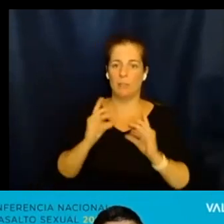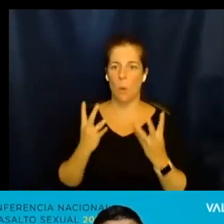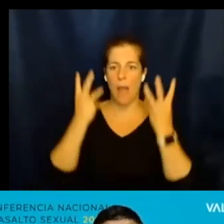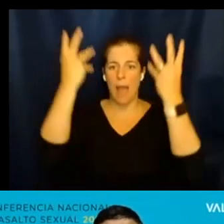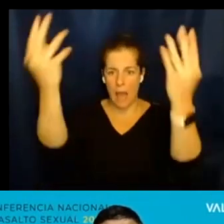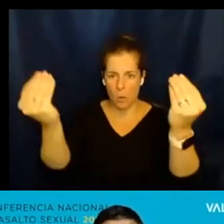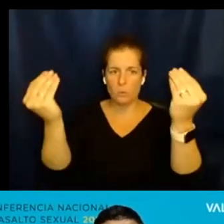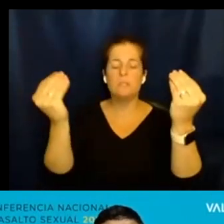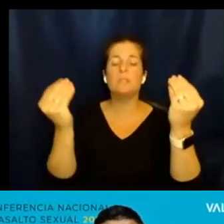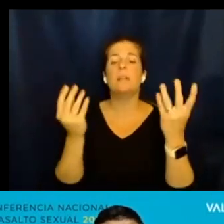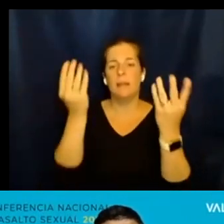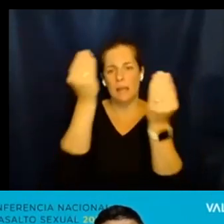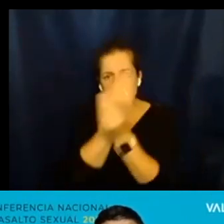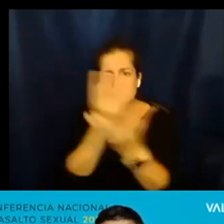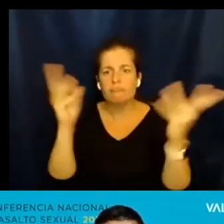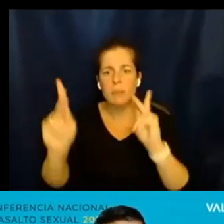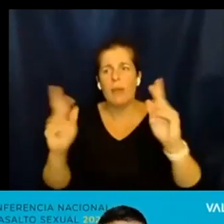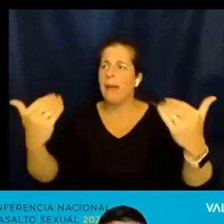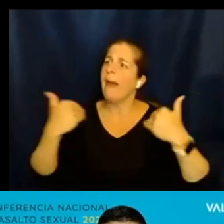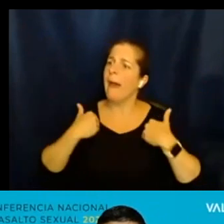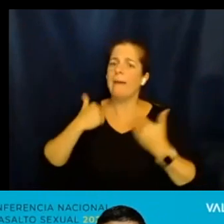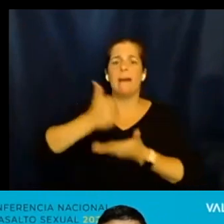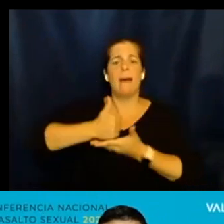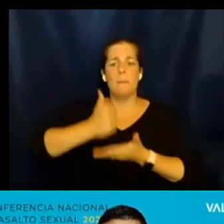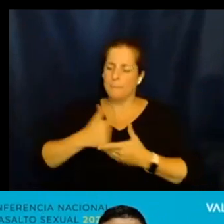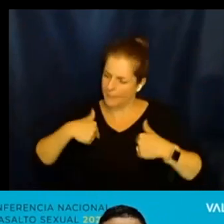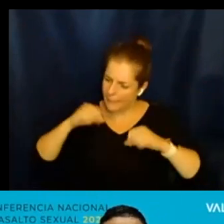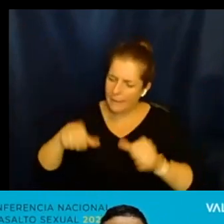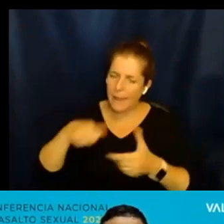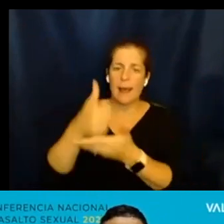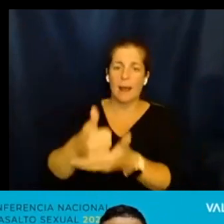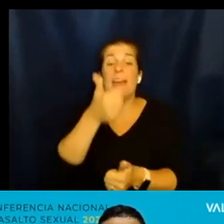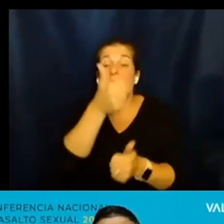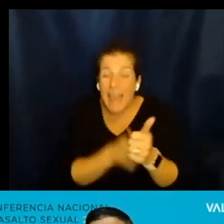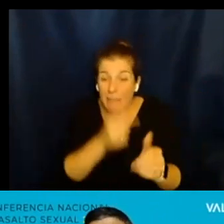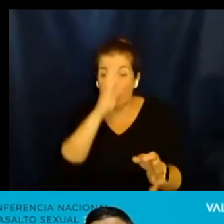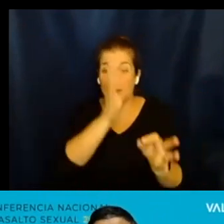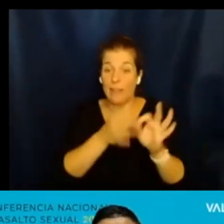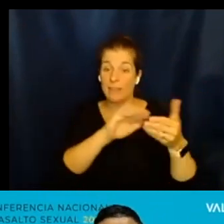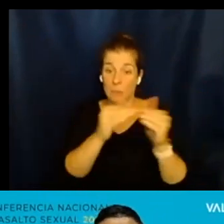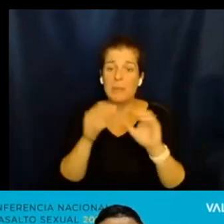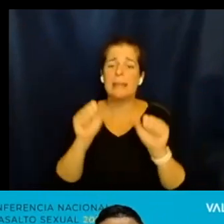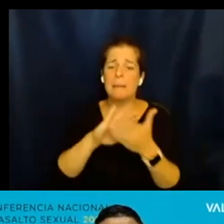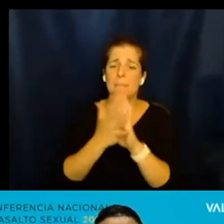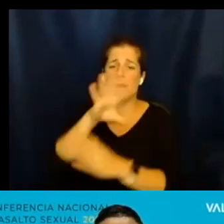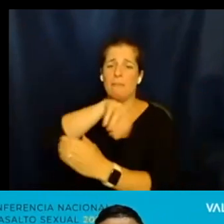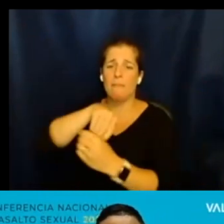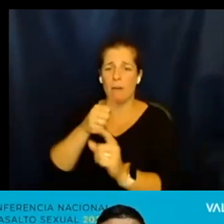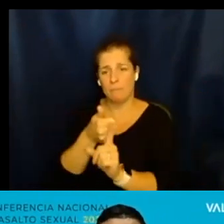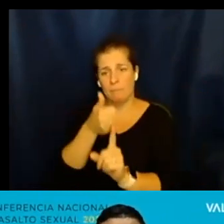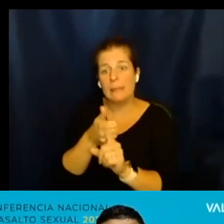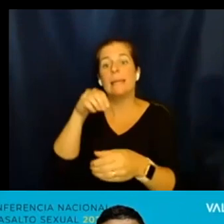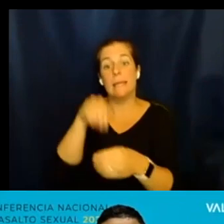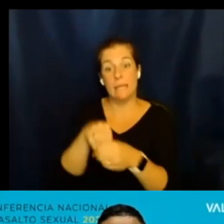there is help, that every faith community can become definitely involved themselves in their